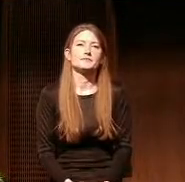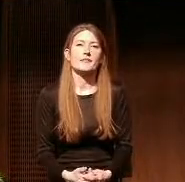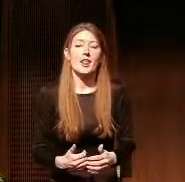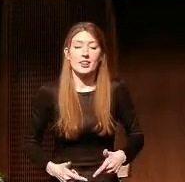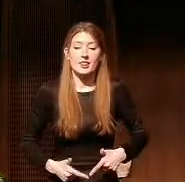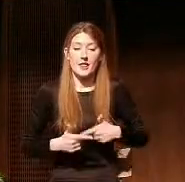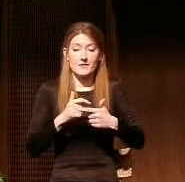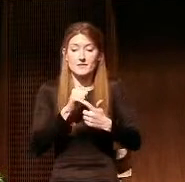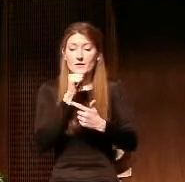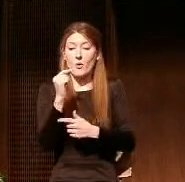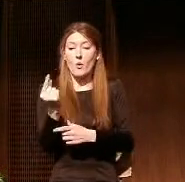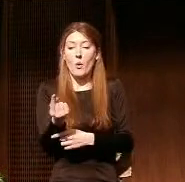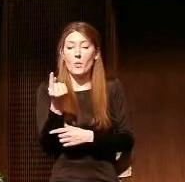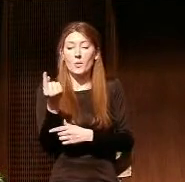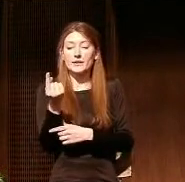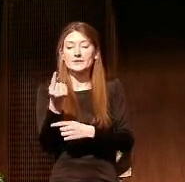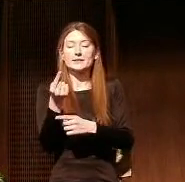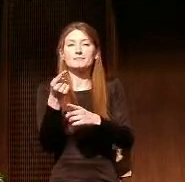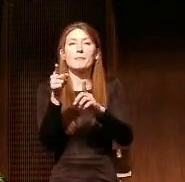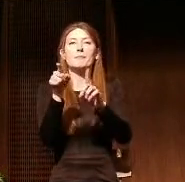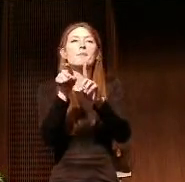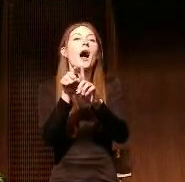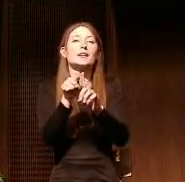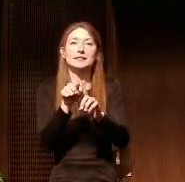Life's not always positive, is it?